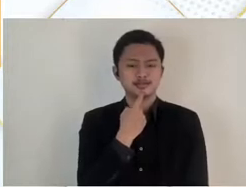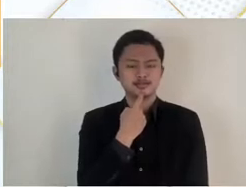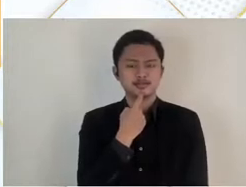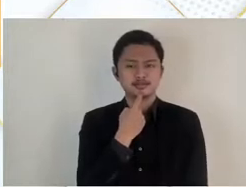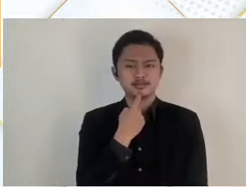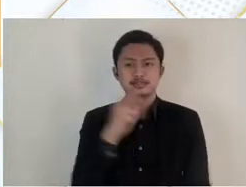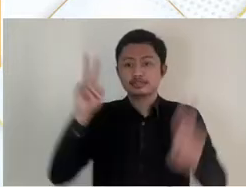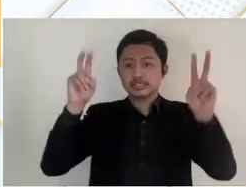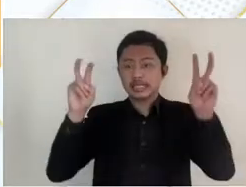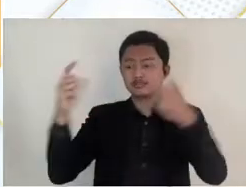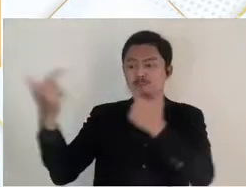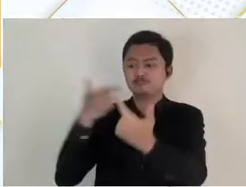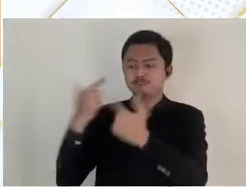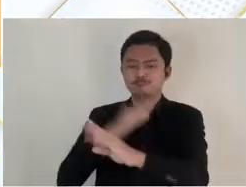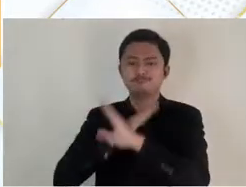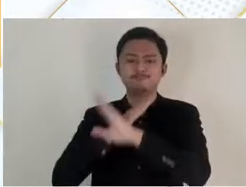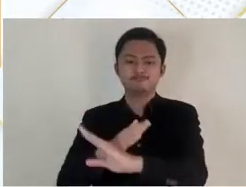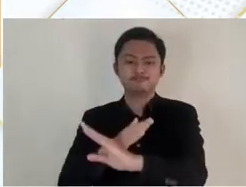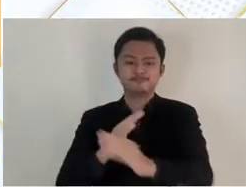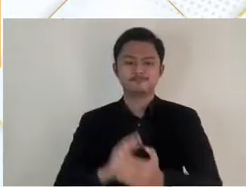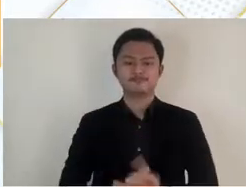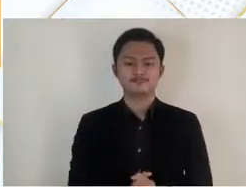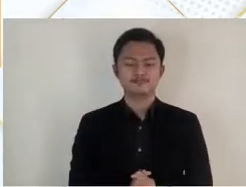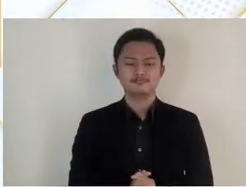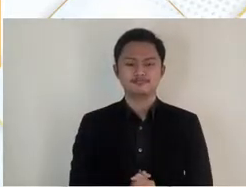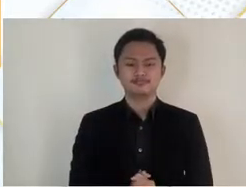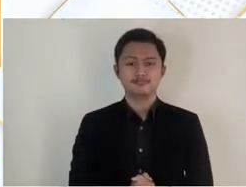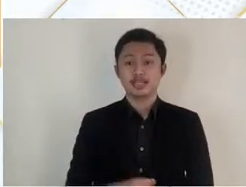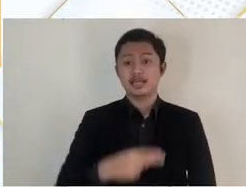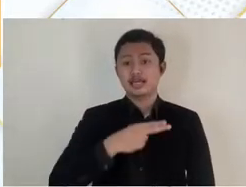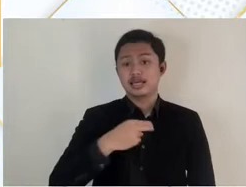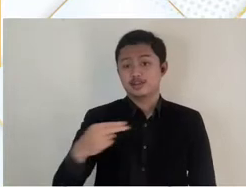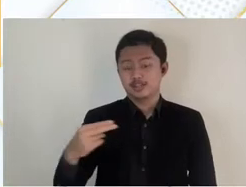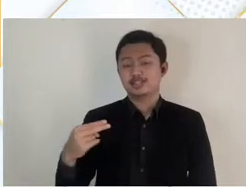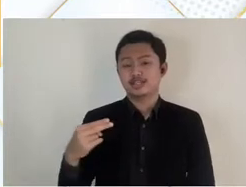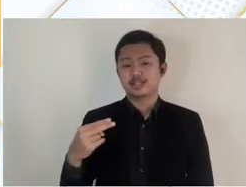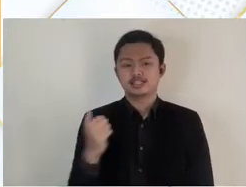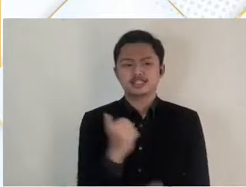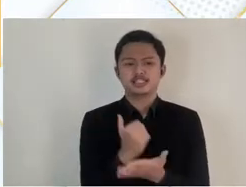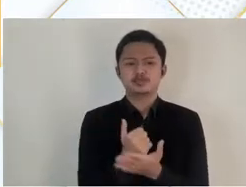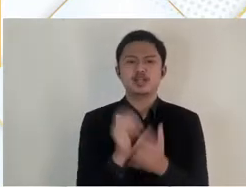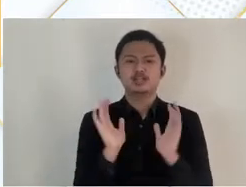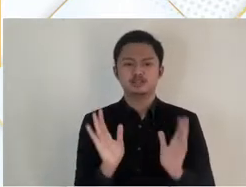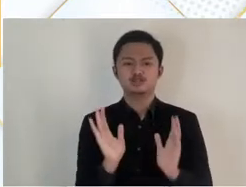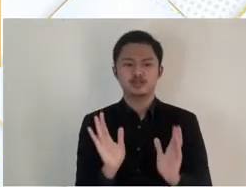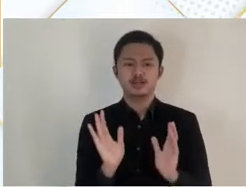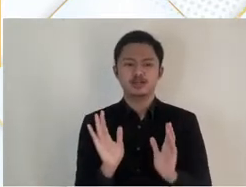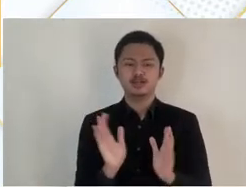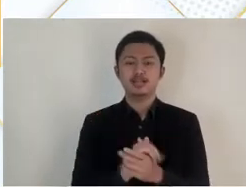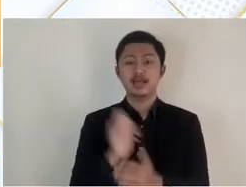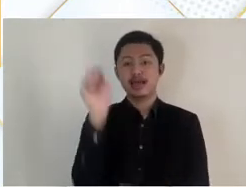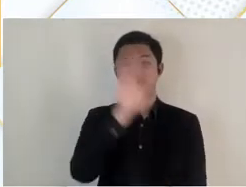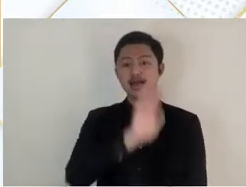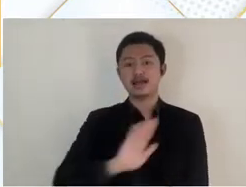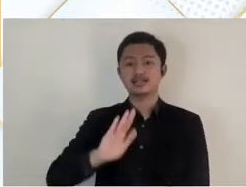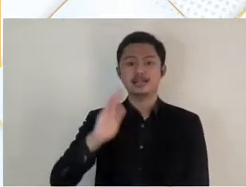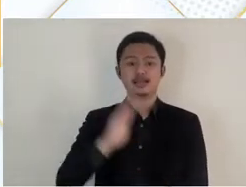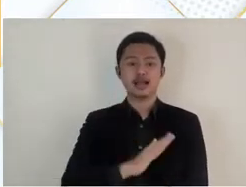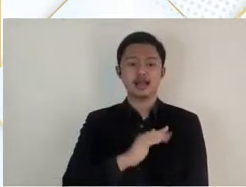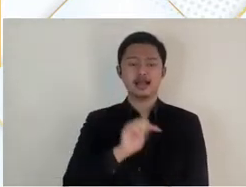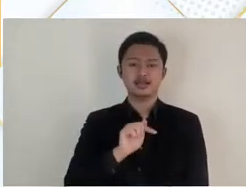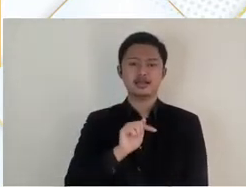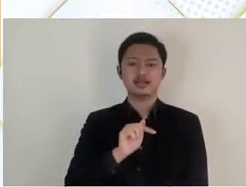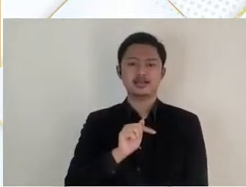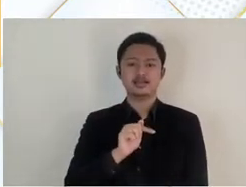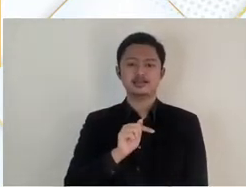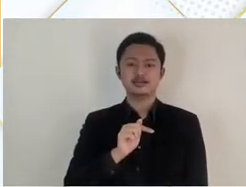counterterrorism issues. One of the documents that Indonesia has initiated is the ASEAN Plan of Action to prevent and counter the